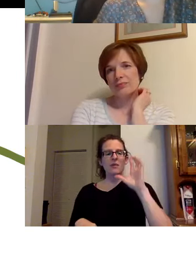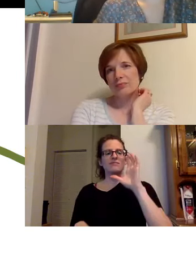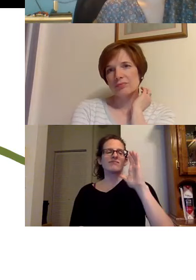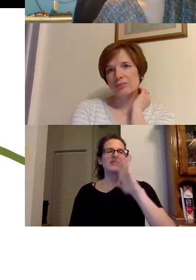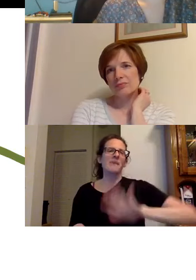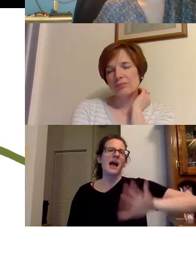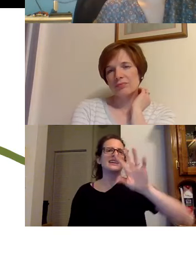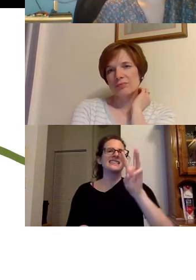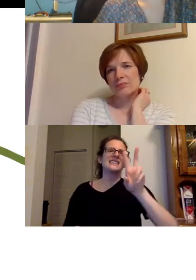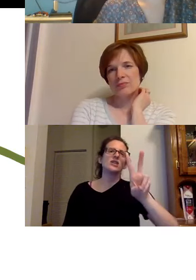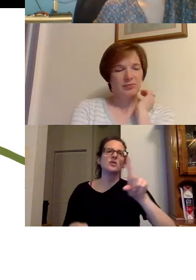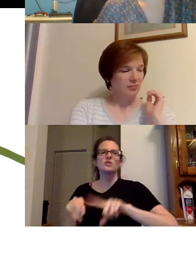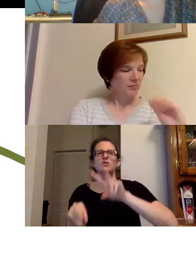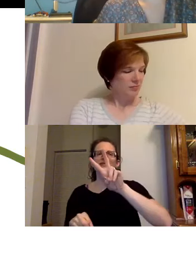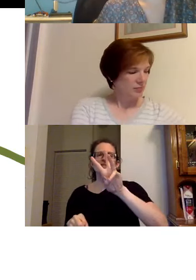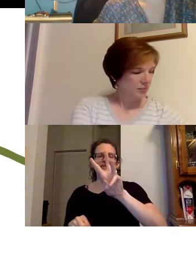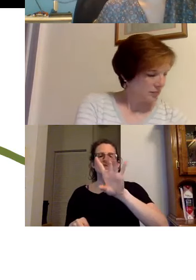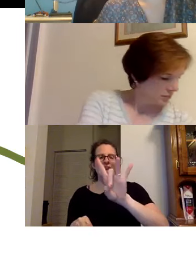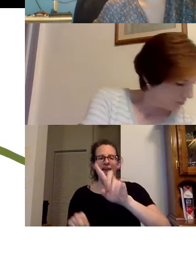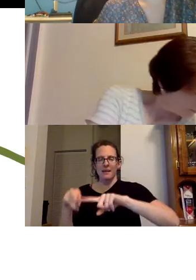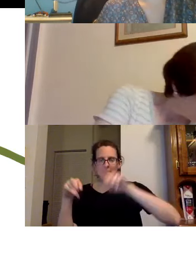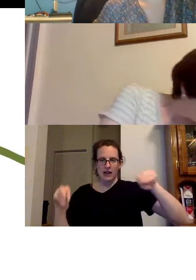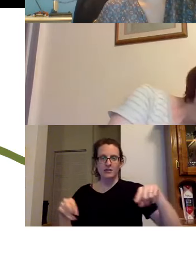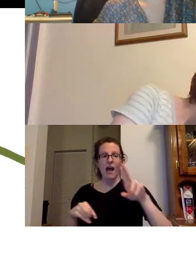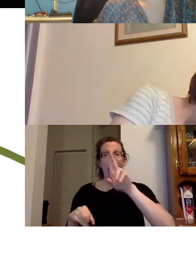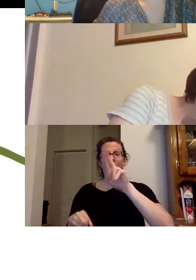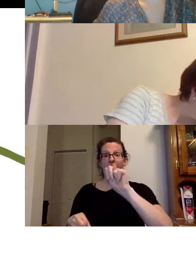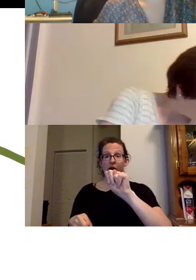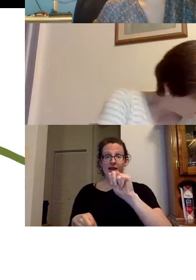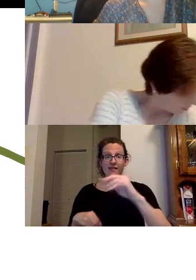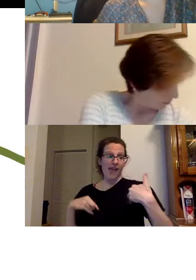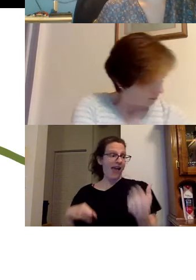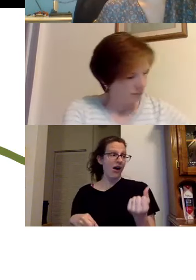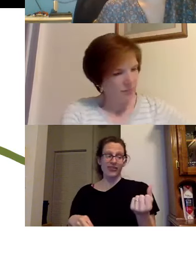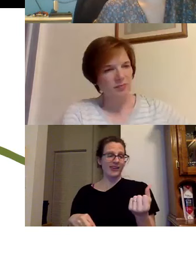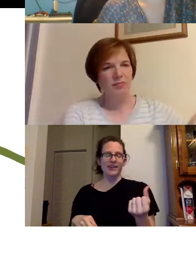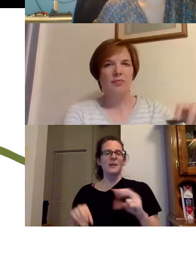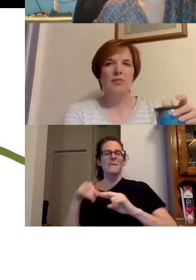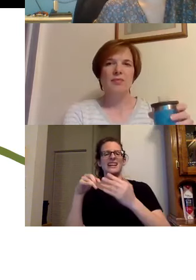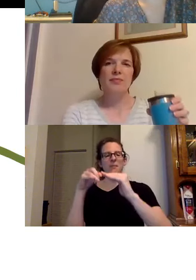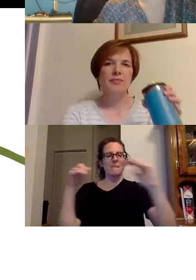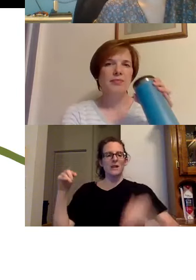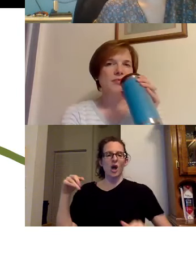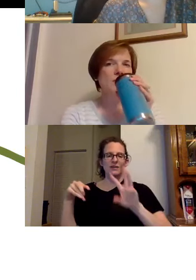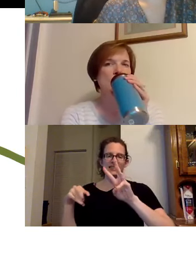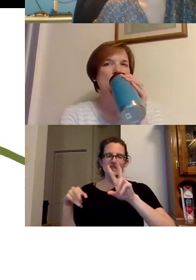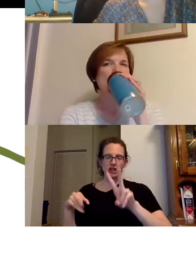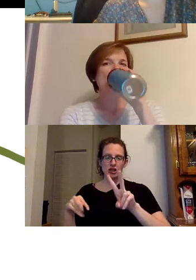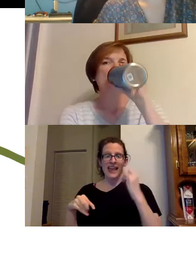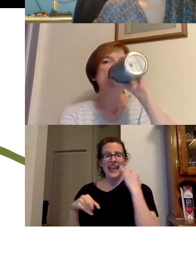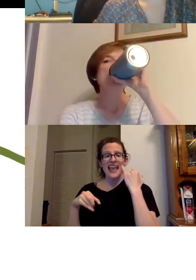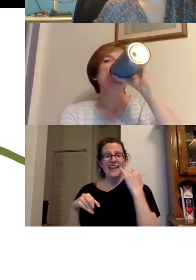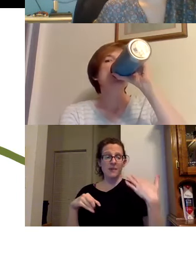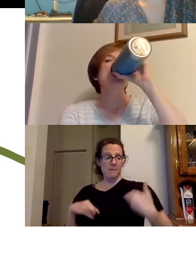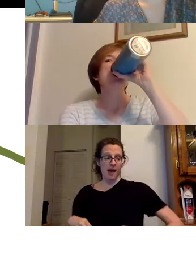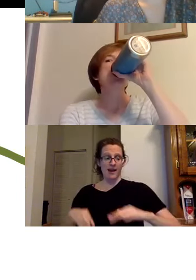78 megahertz. An unhealthy body is below 60 megahertz. When our bodies stay in that place, they are